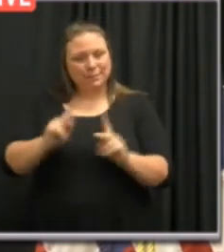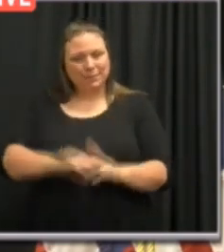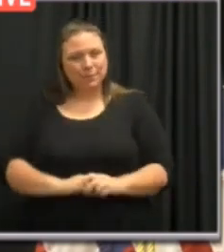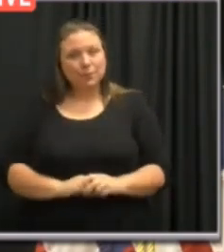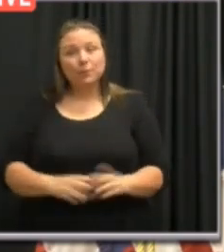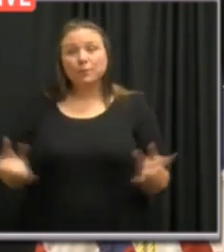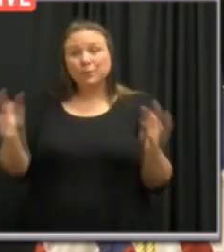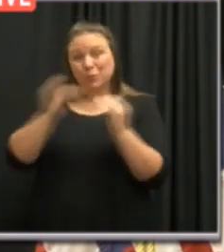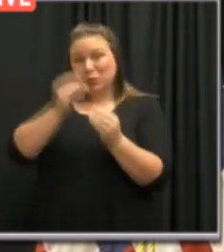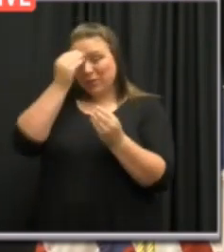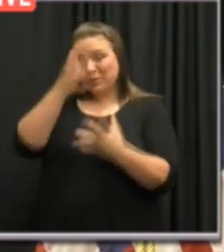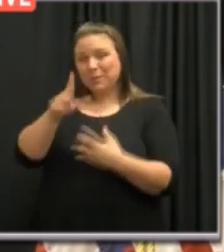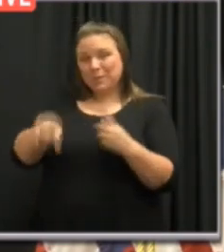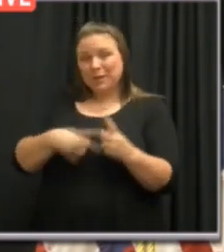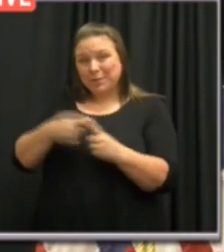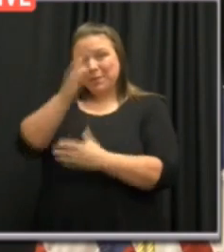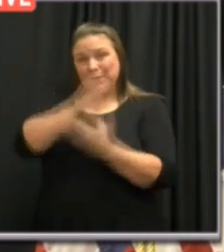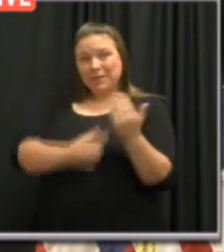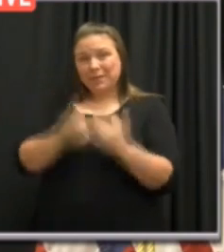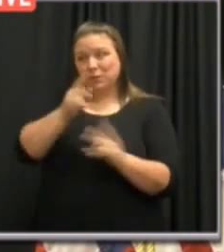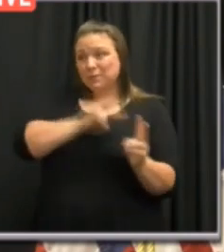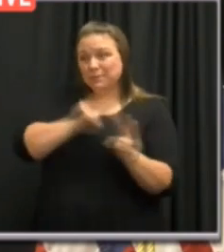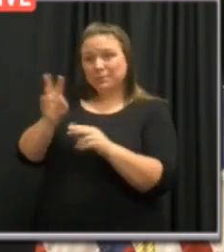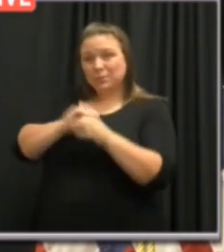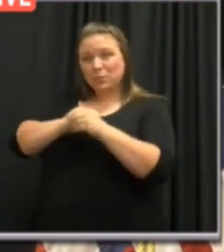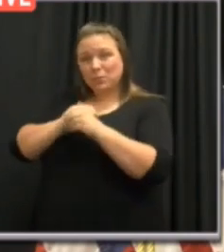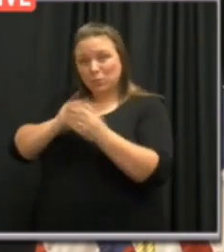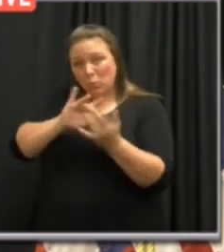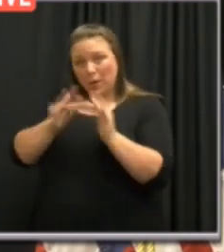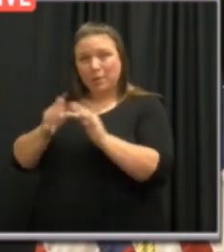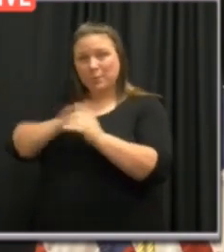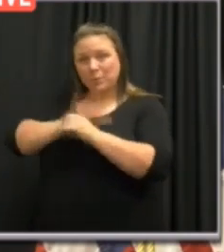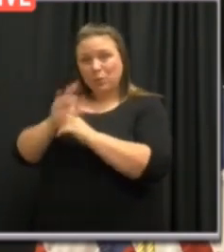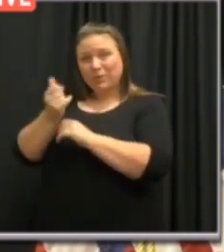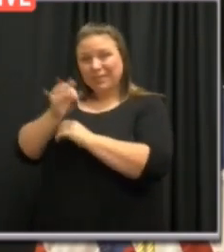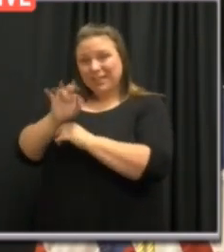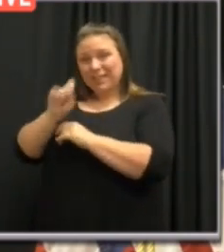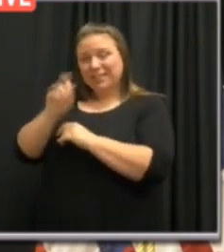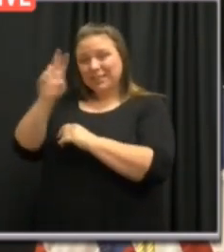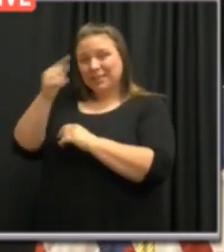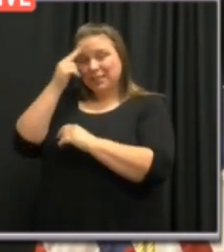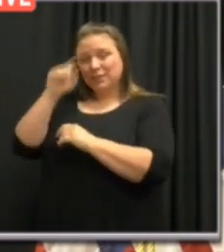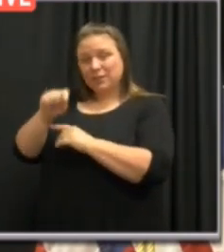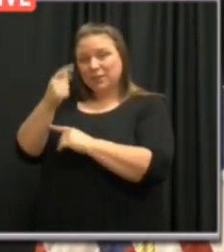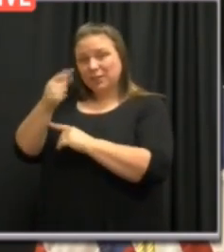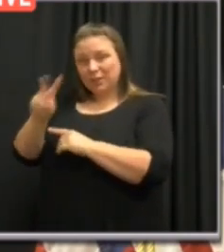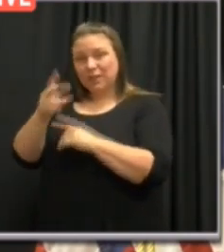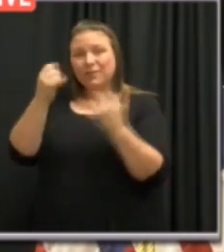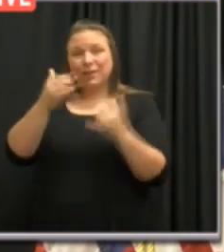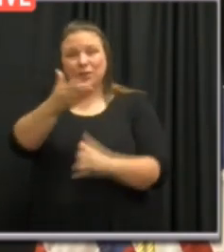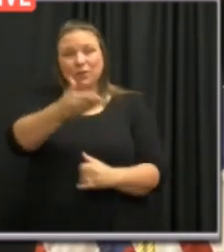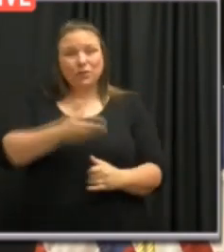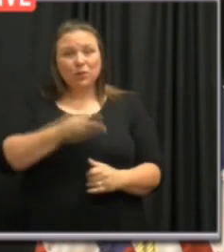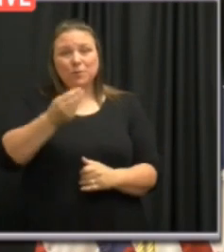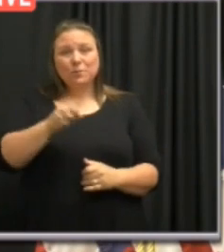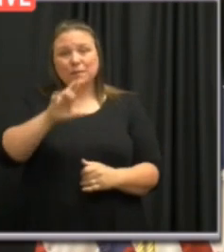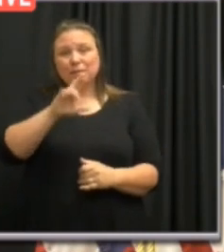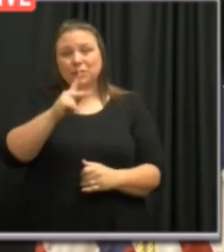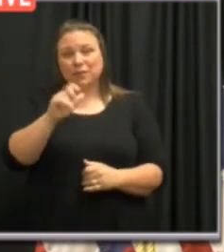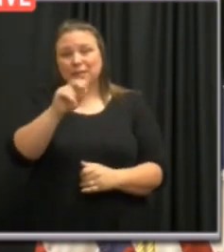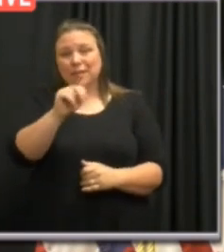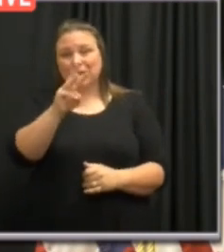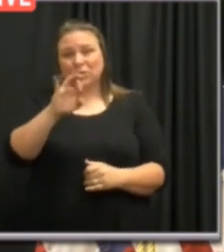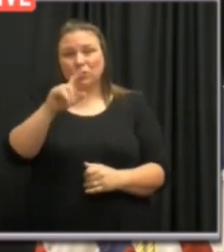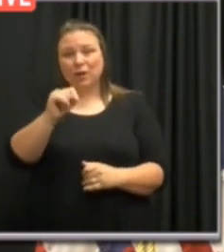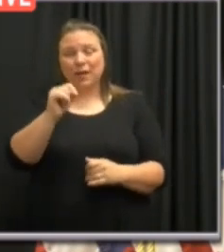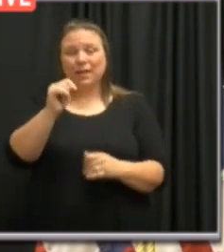more information on the roadmap, please visit our website, covid19.nashville.gov. And now I would like to introduce Mr. Ken Wright,